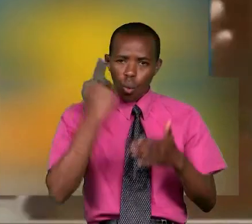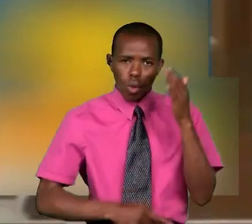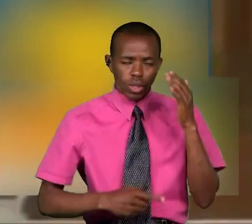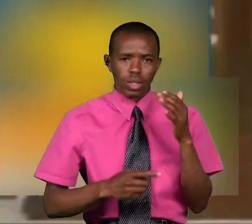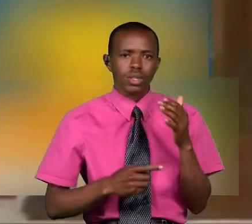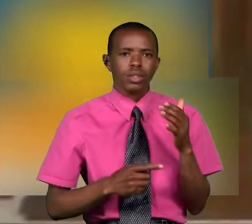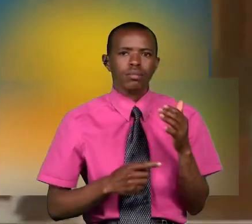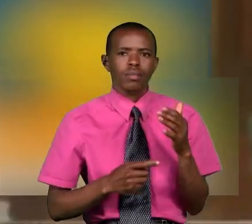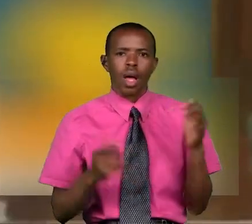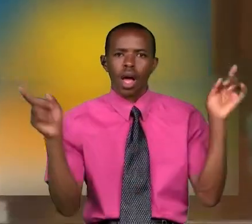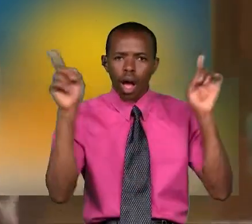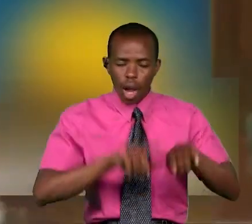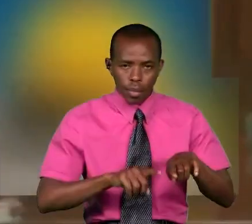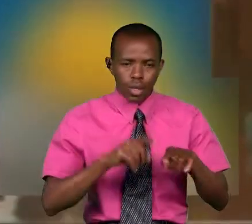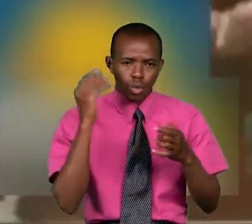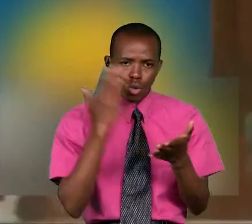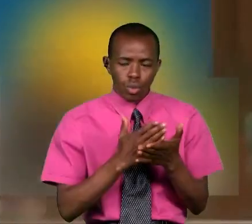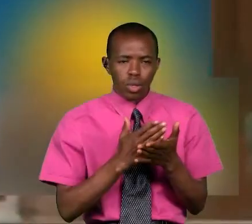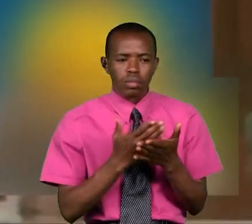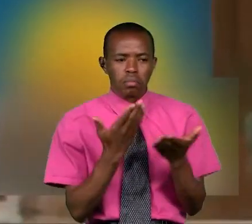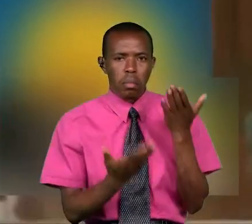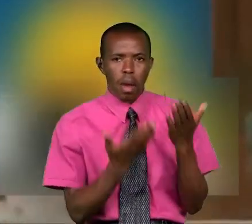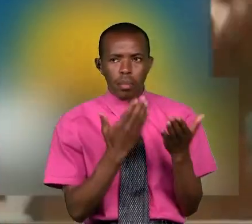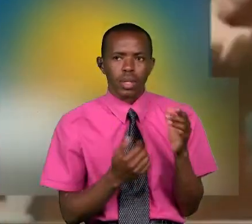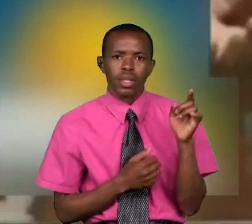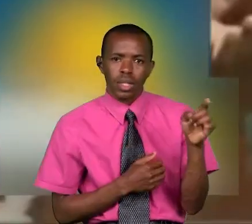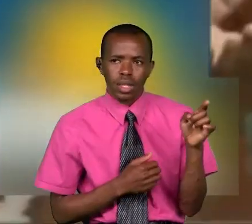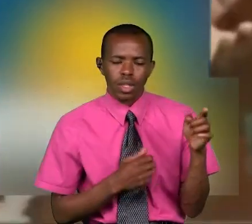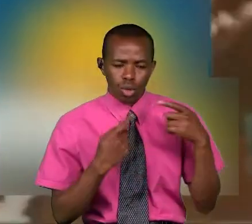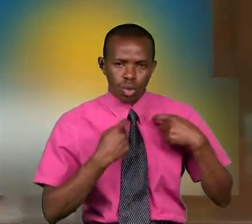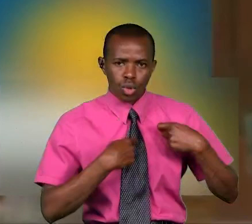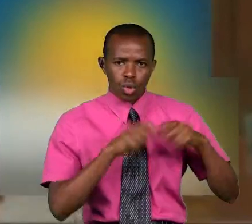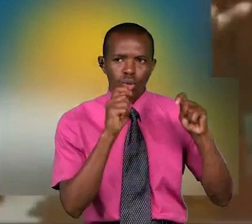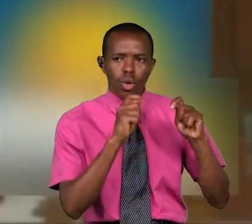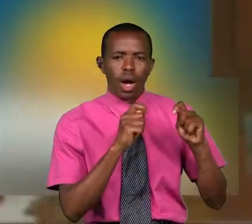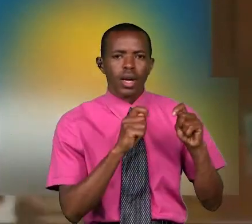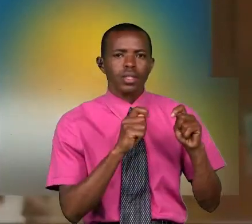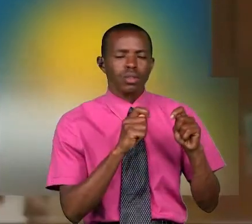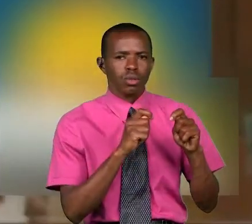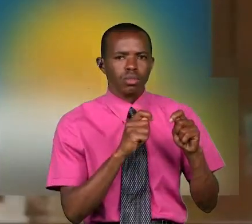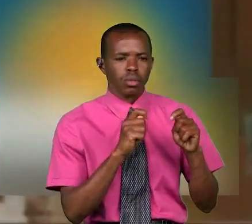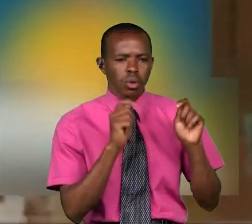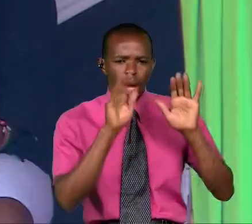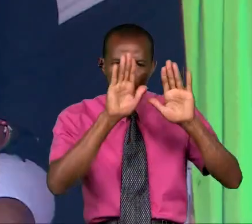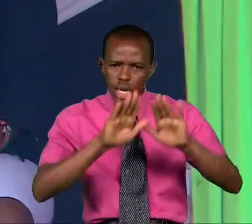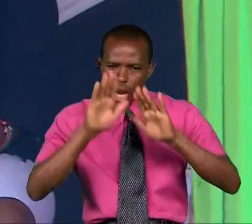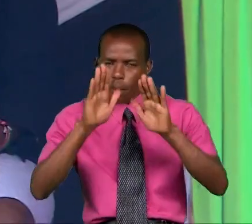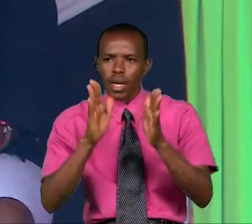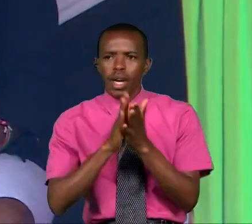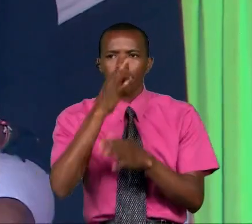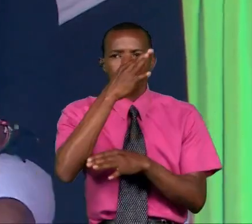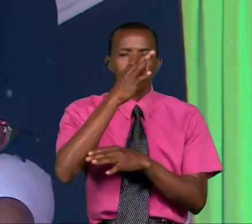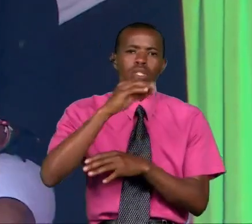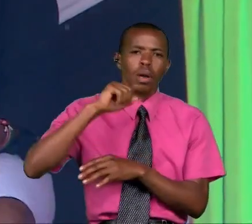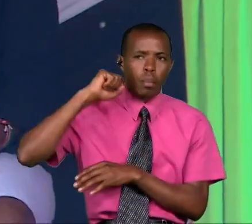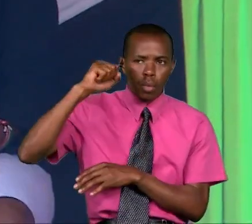transpired, except for the fact that probably he is trying to create a base for him and for his future politics, which is